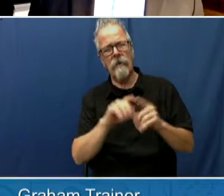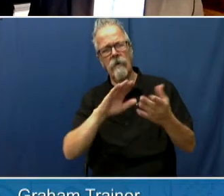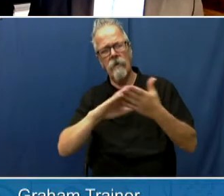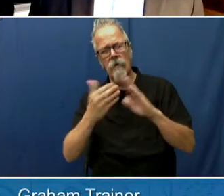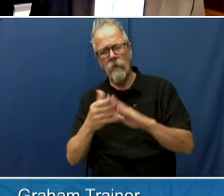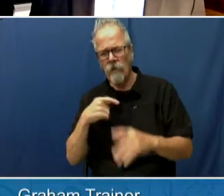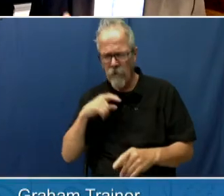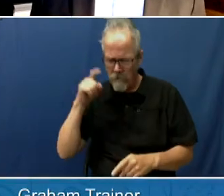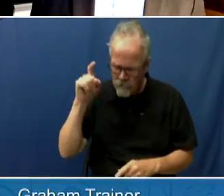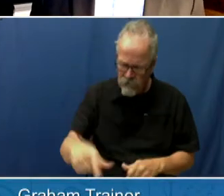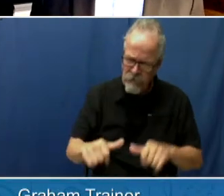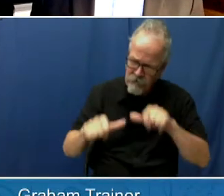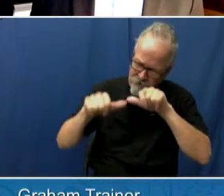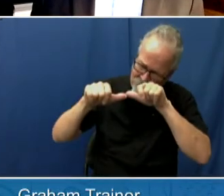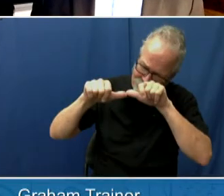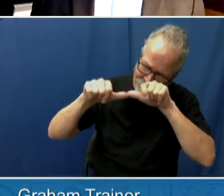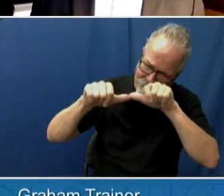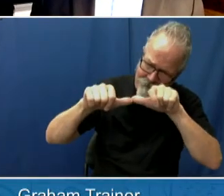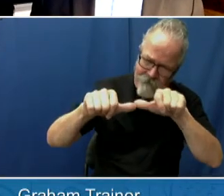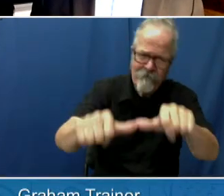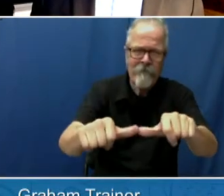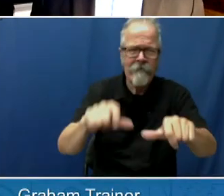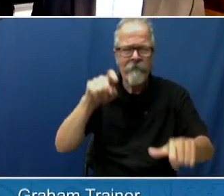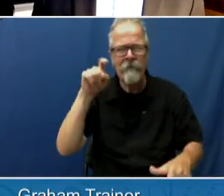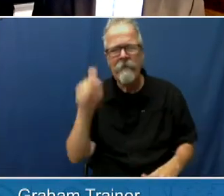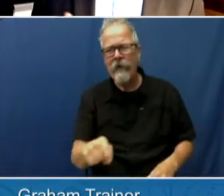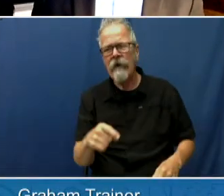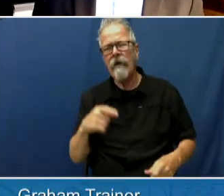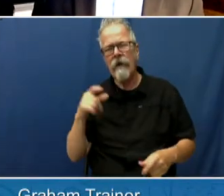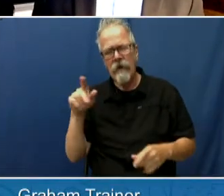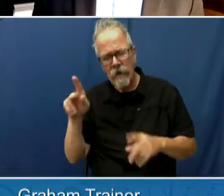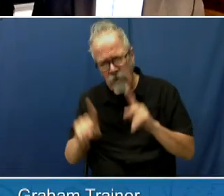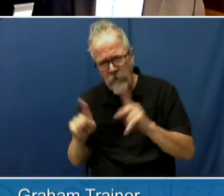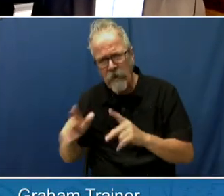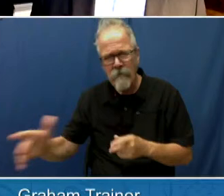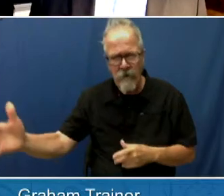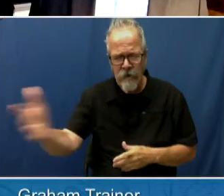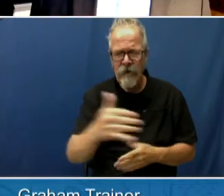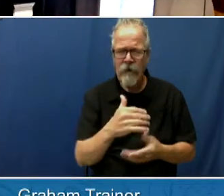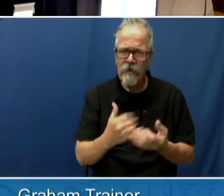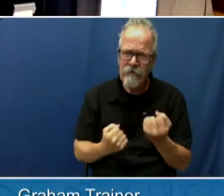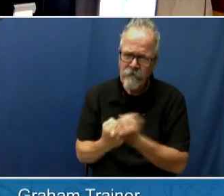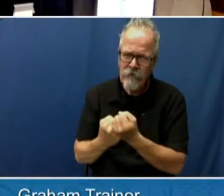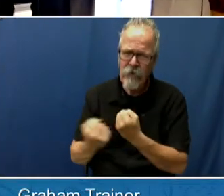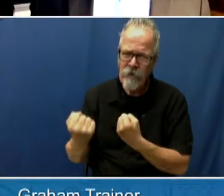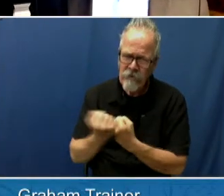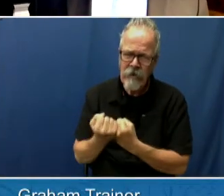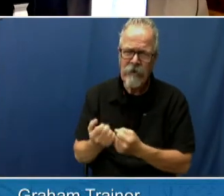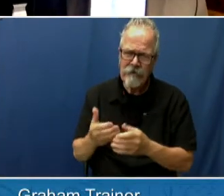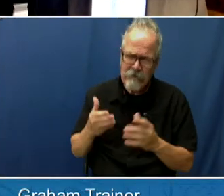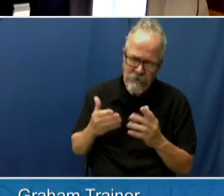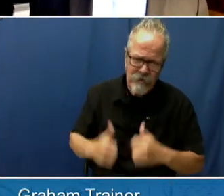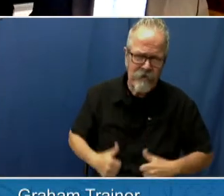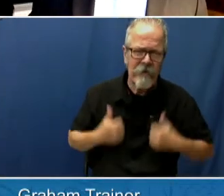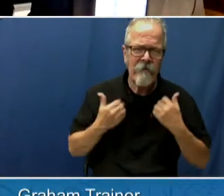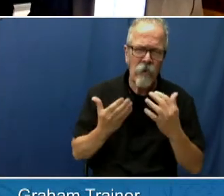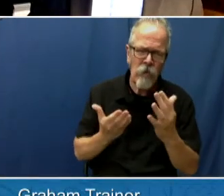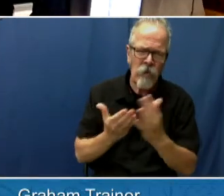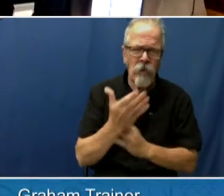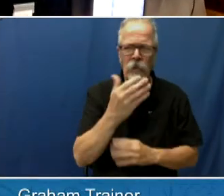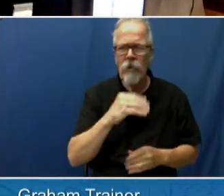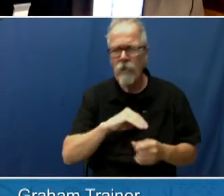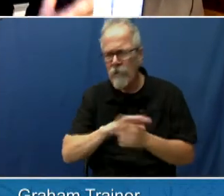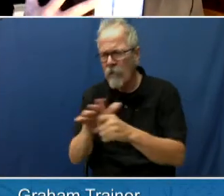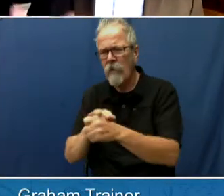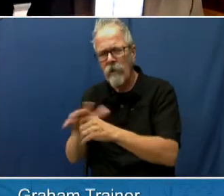run, help this city recover from crisis, serve our most vulnerable and marginalized community members, and truly are the backbone